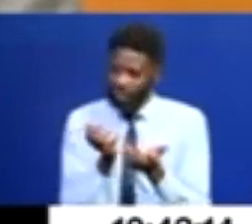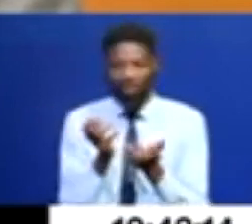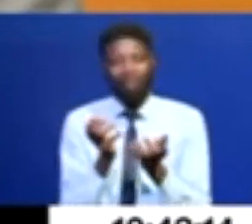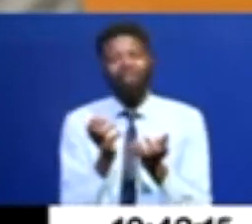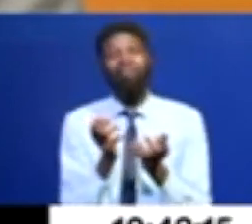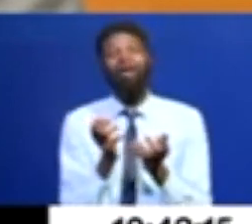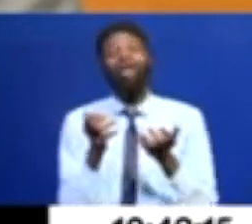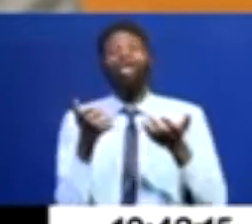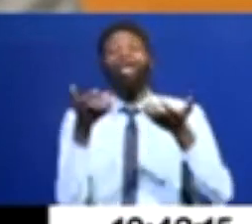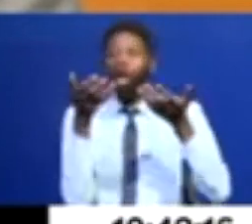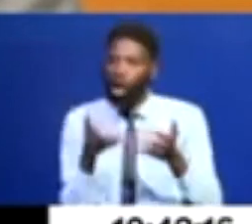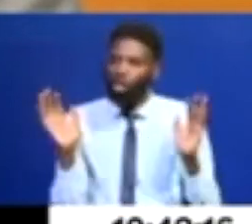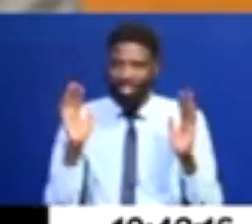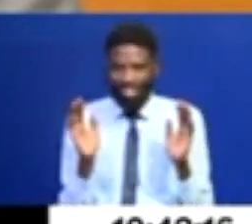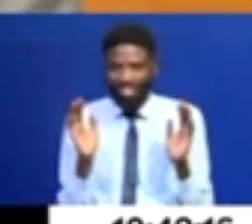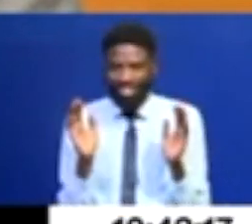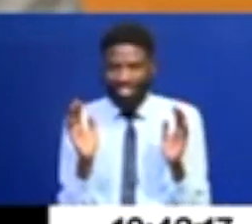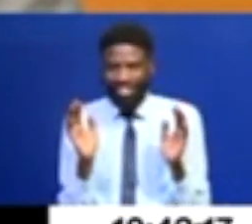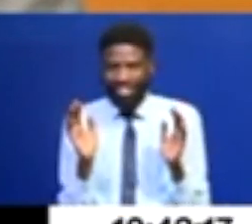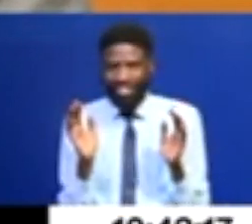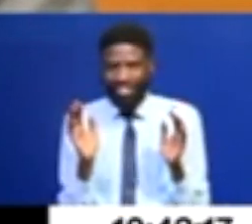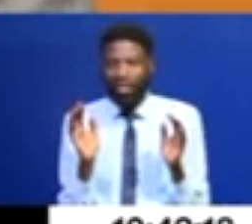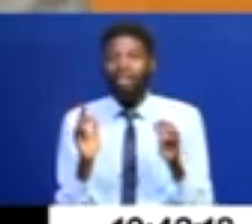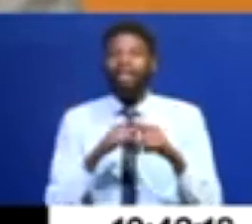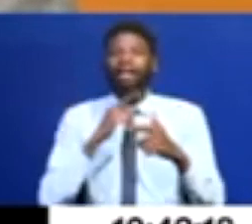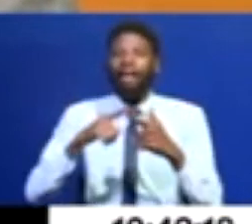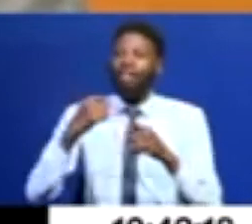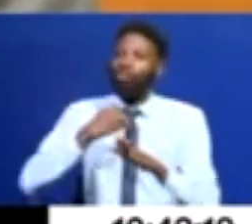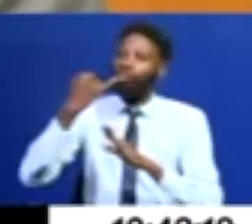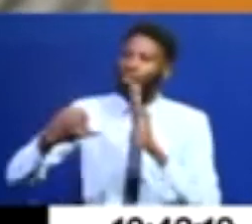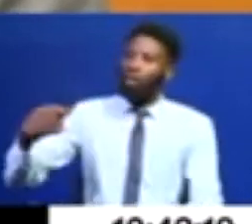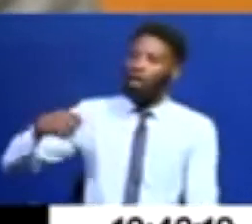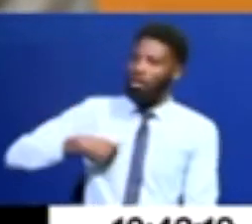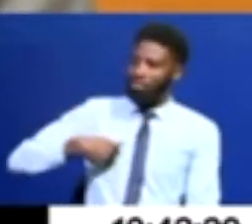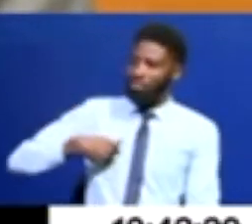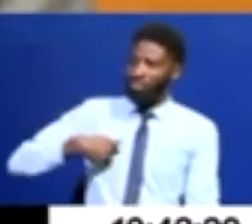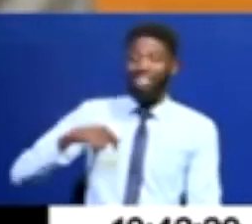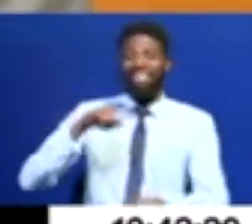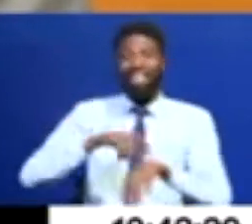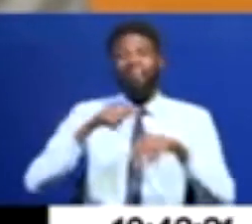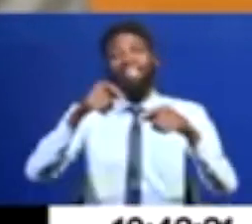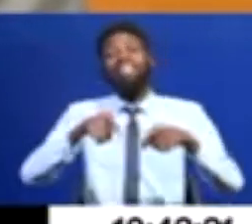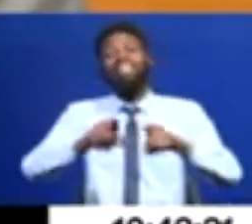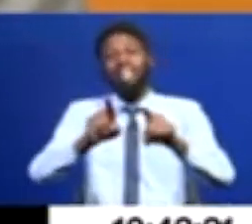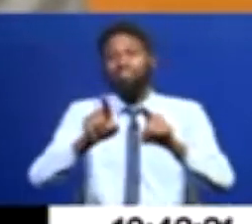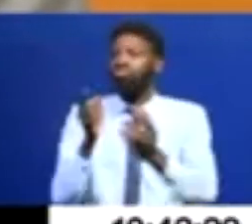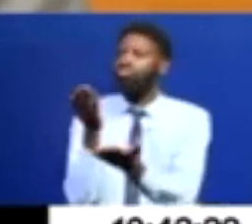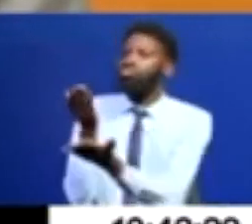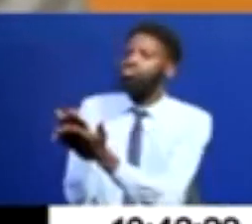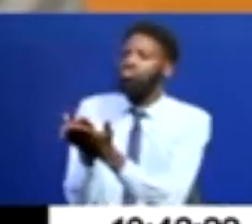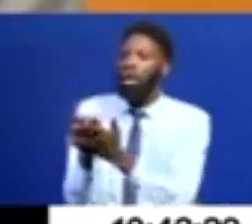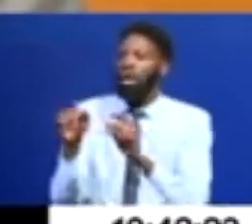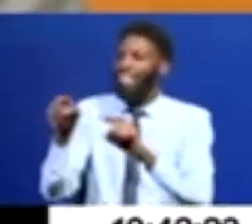loss and a compensation is being done, when you are lodging your claim, assuming it was 1 million on the goods